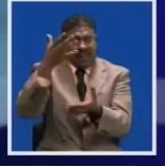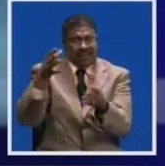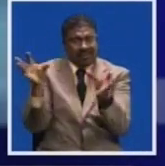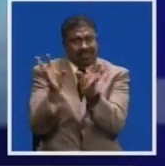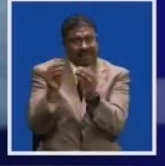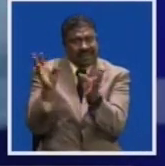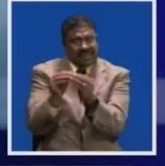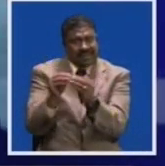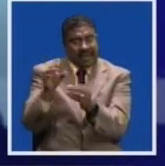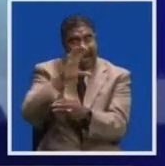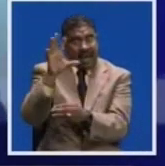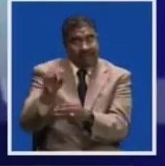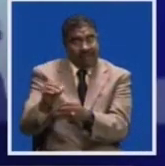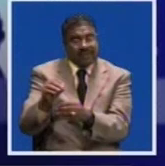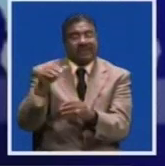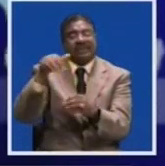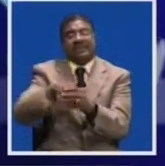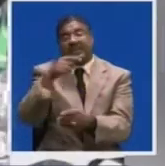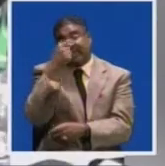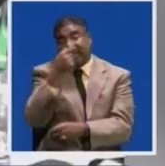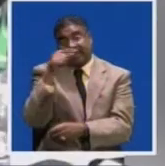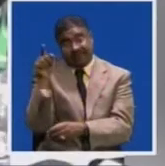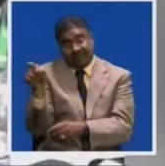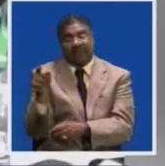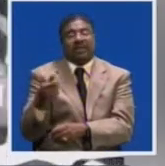Region Conference in Zanzibar, Tanzania.